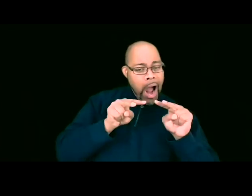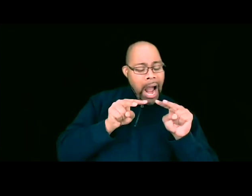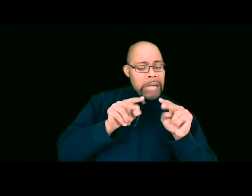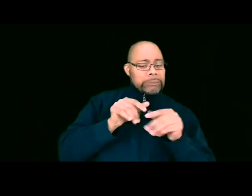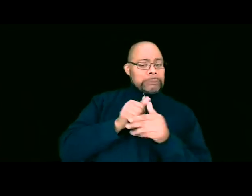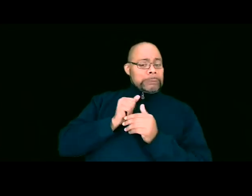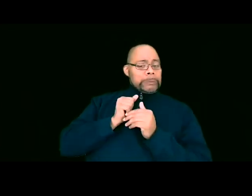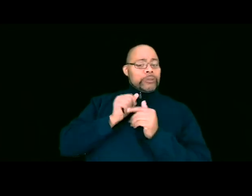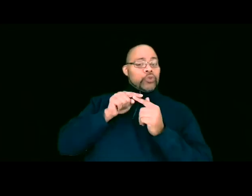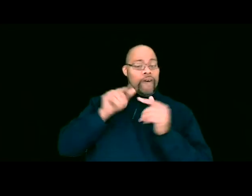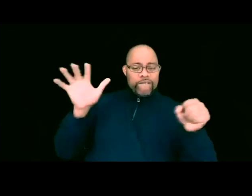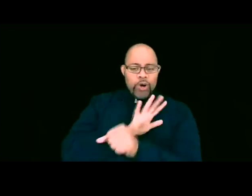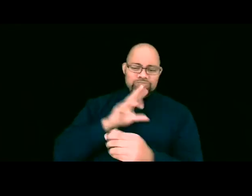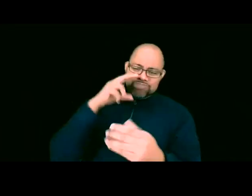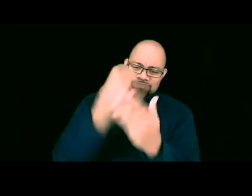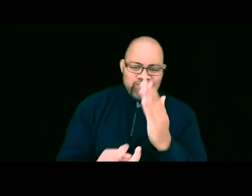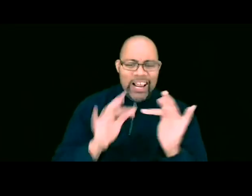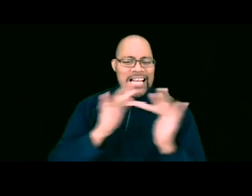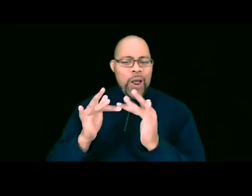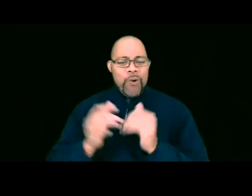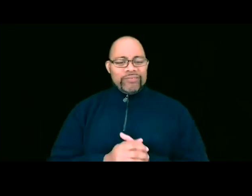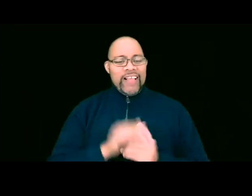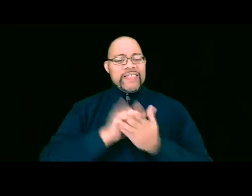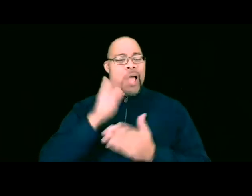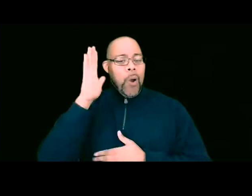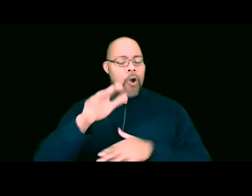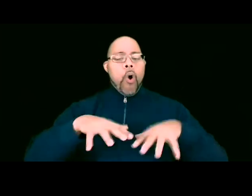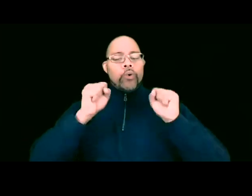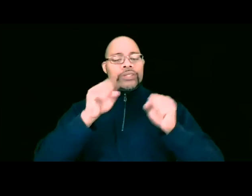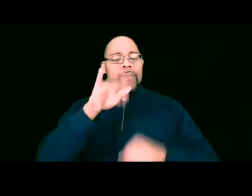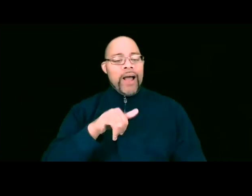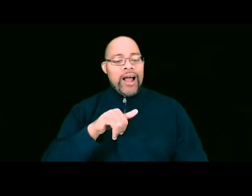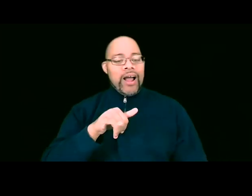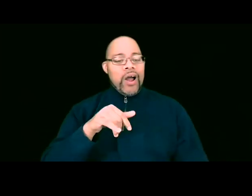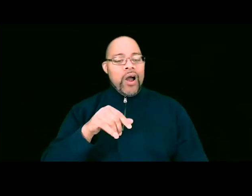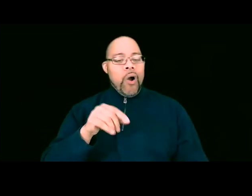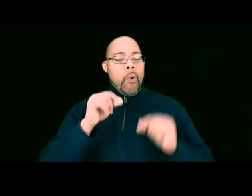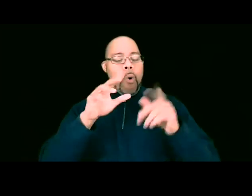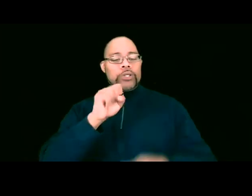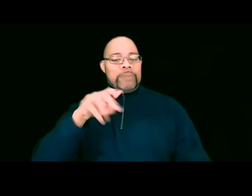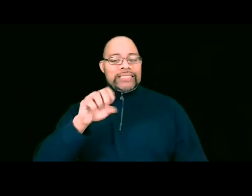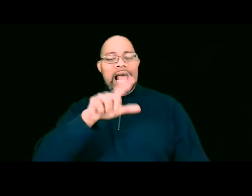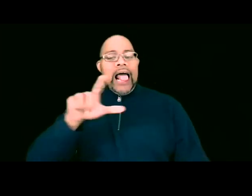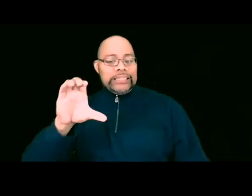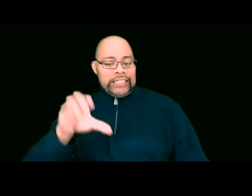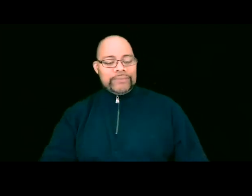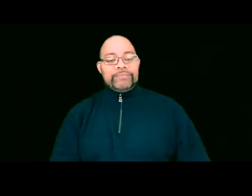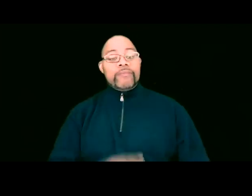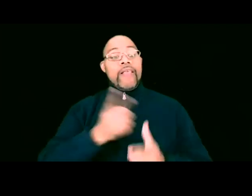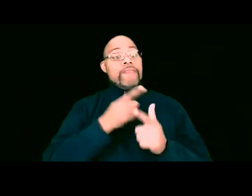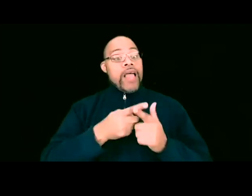a wallflower to being a full power networking. And that's going to be hosted by Awoke Space